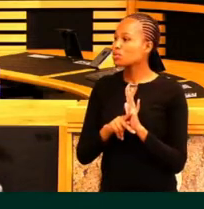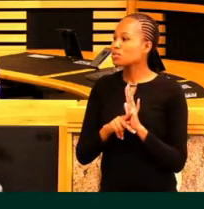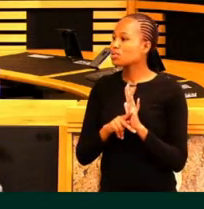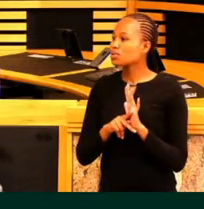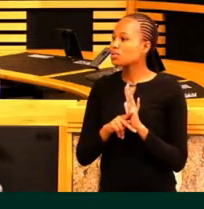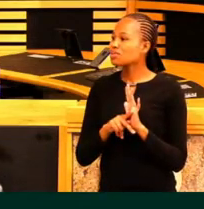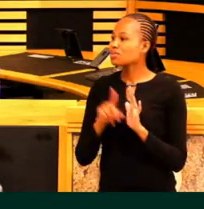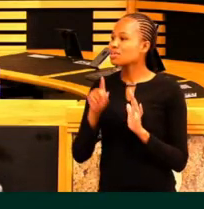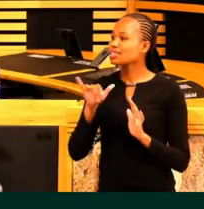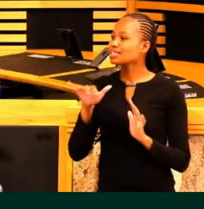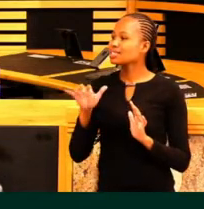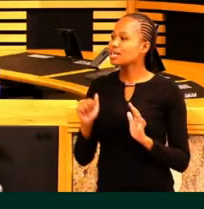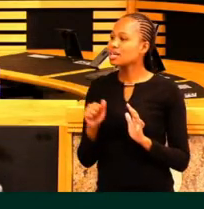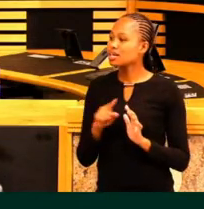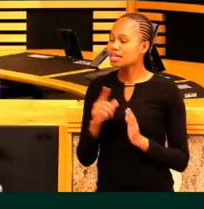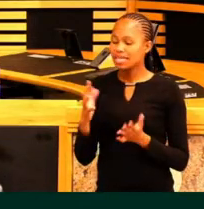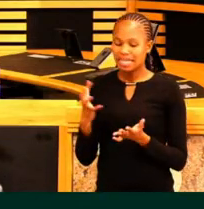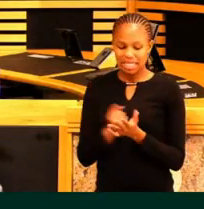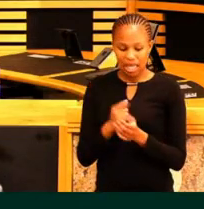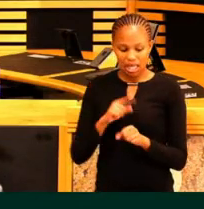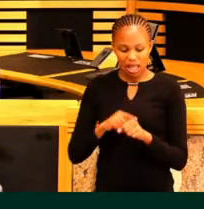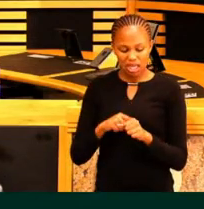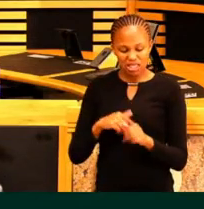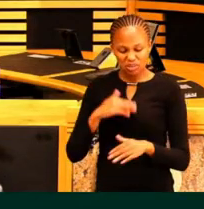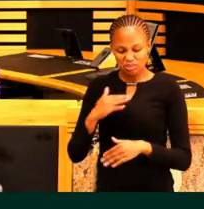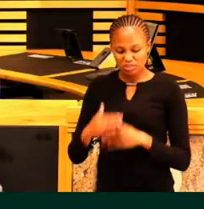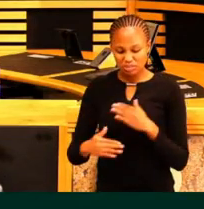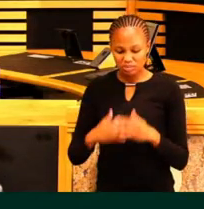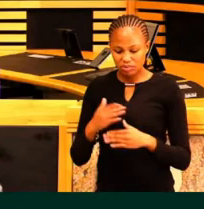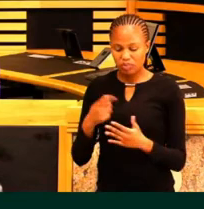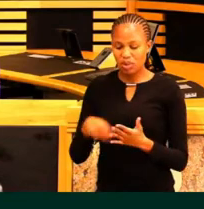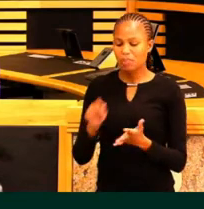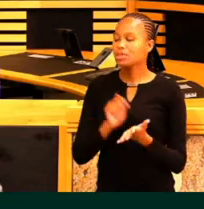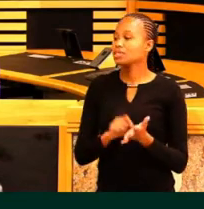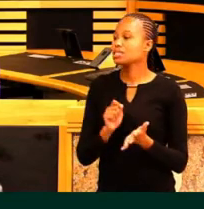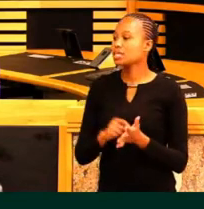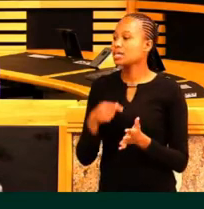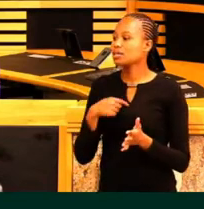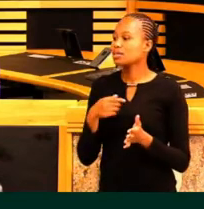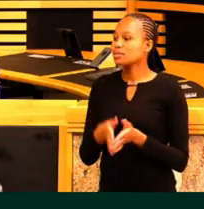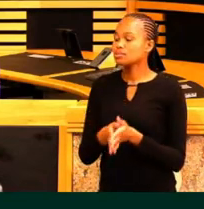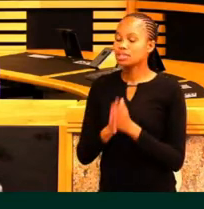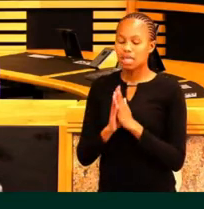they take a while to be signed off